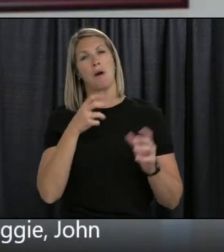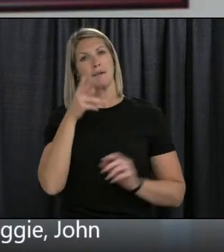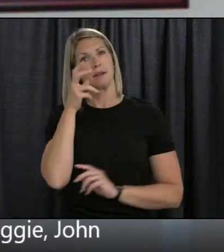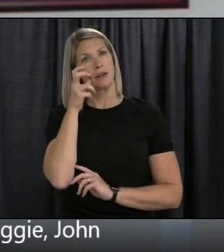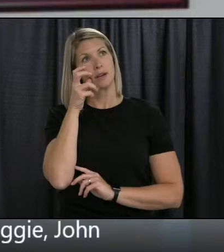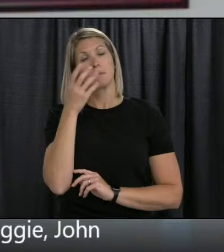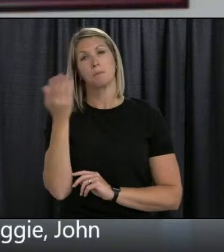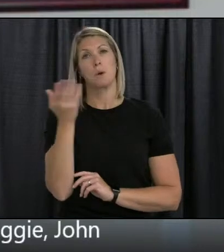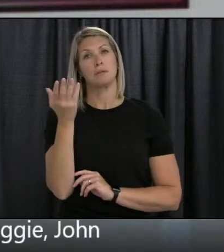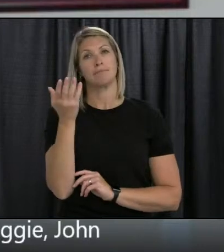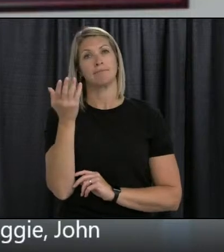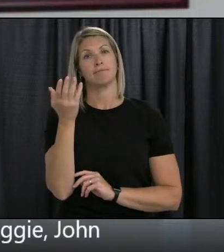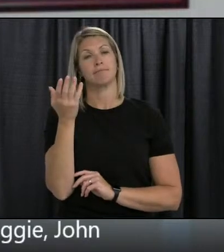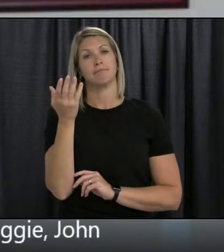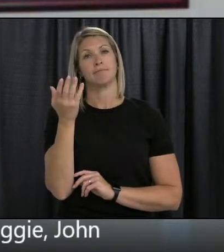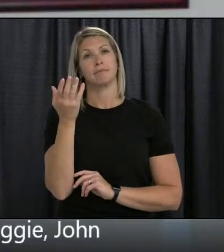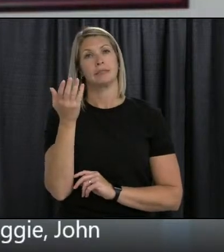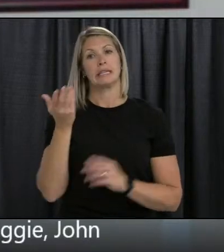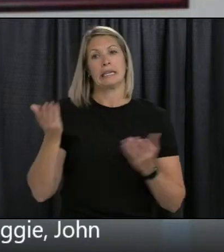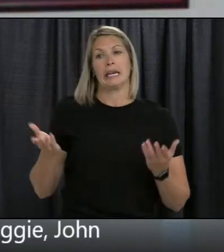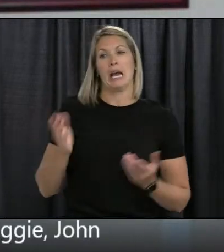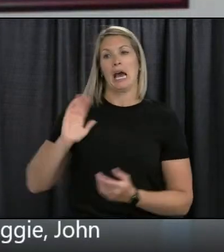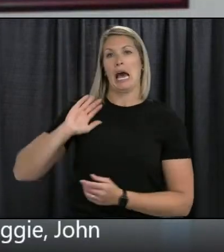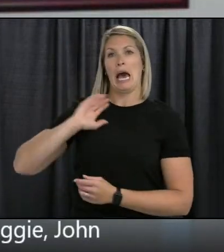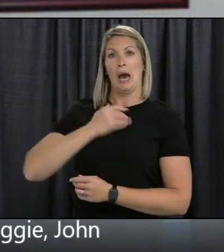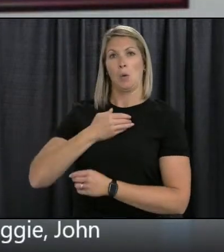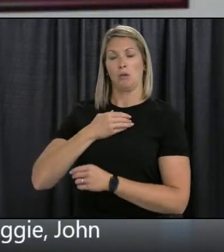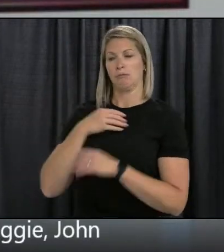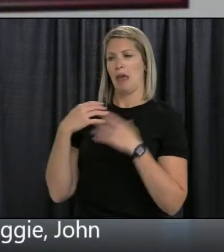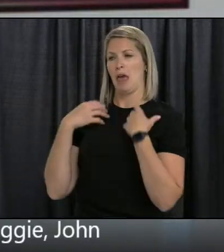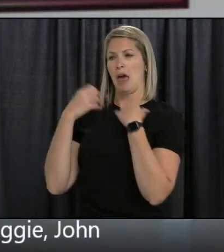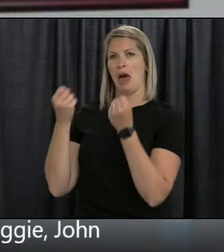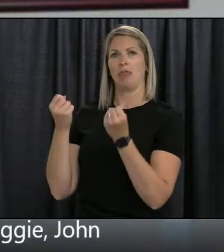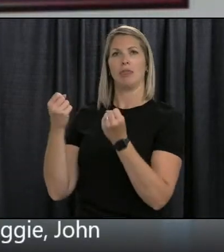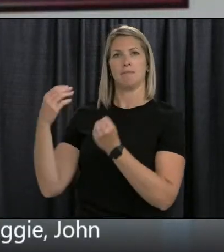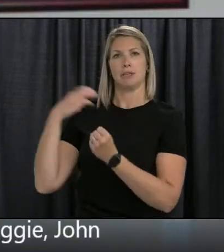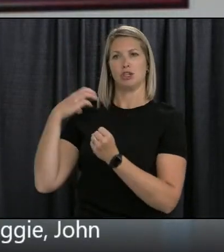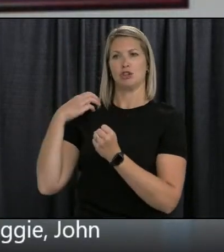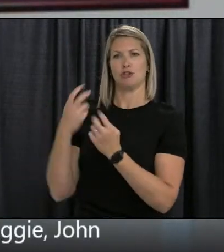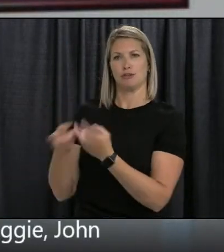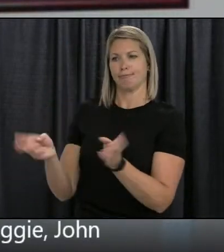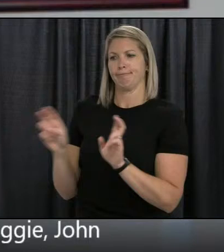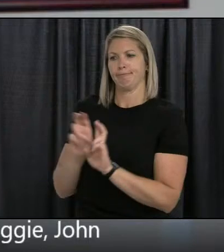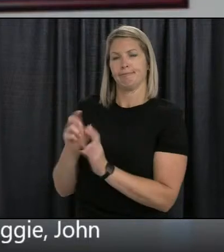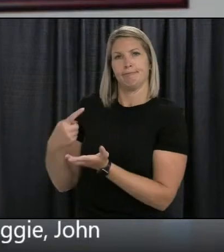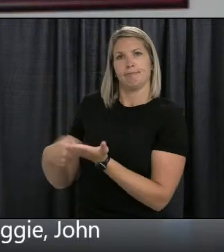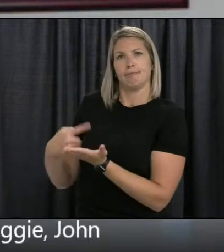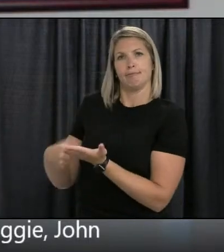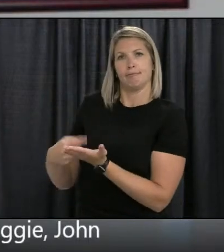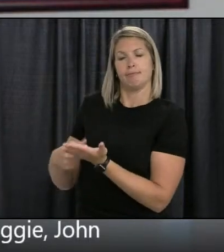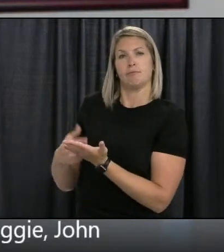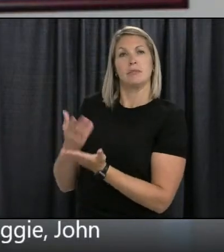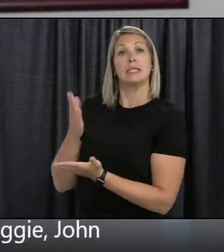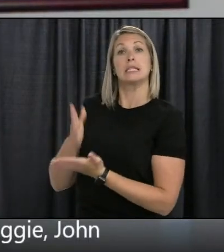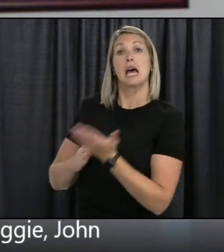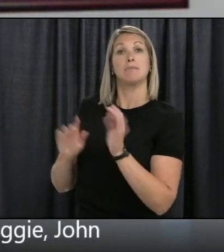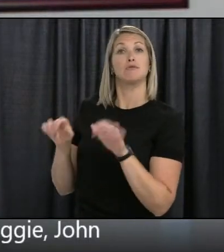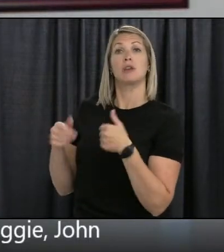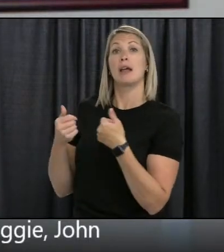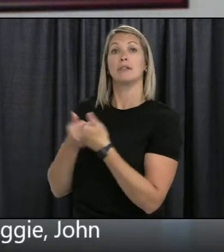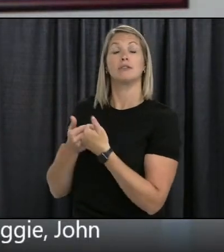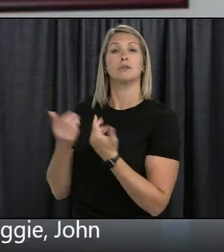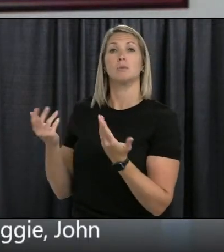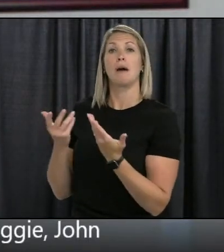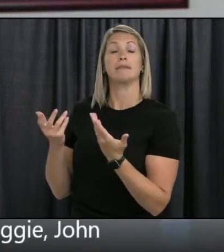of the discussions that we've had at the Health Minister's table about some of the challenges with what I think have